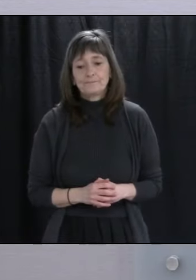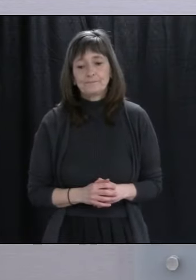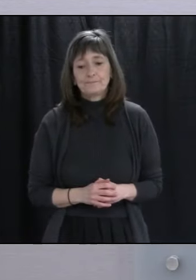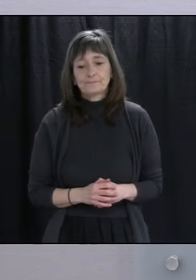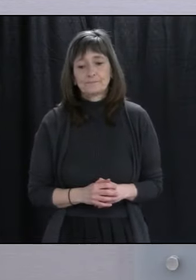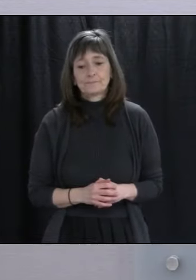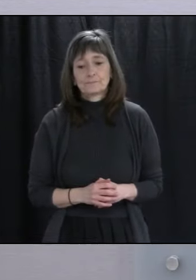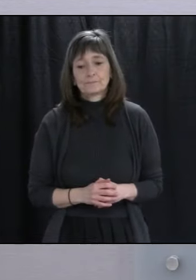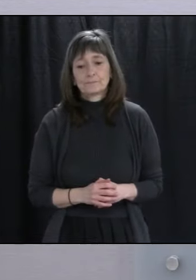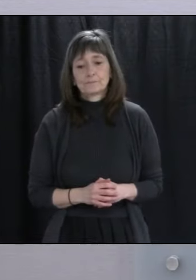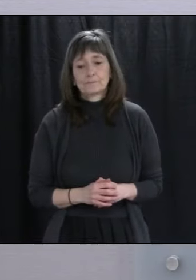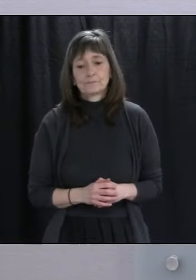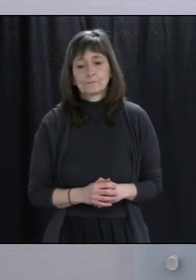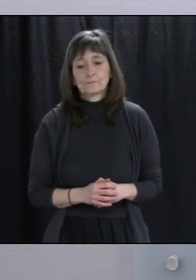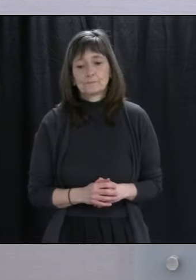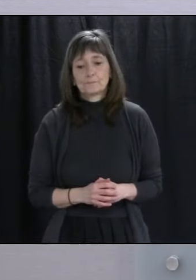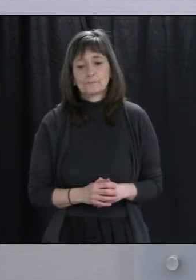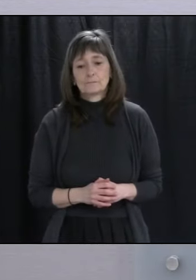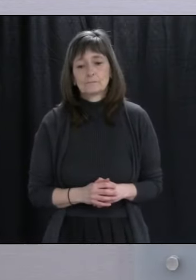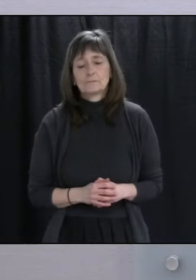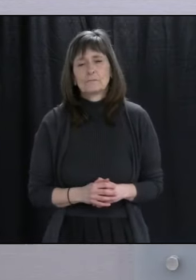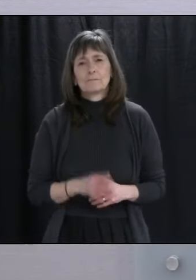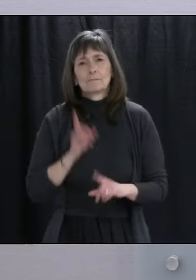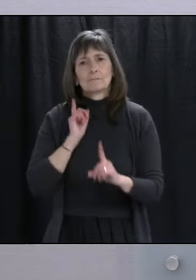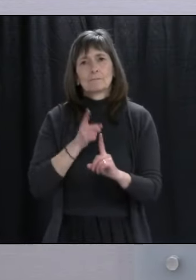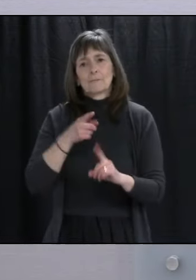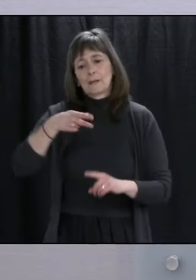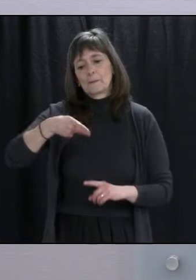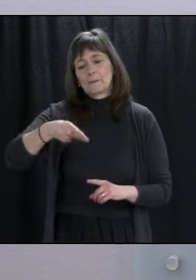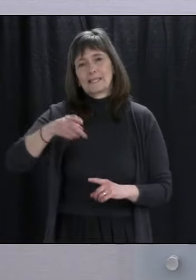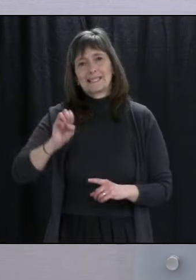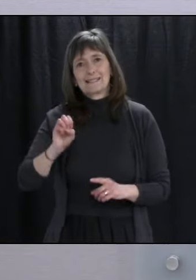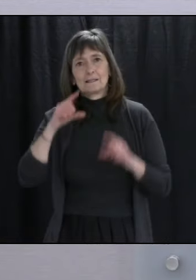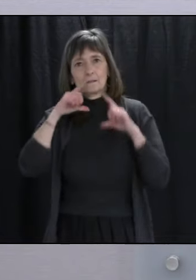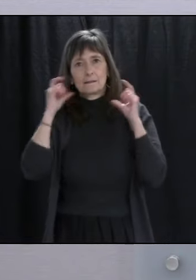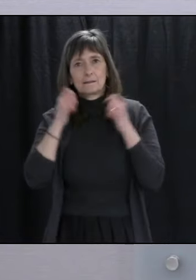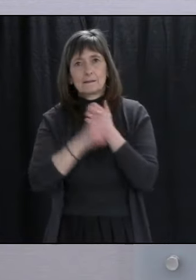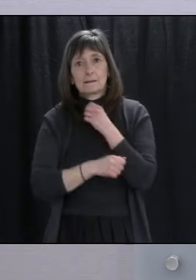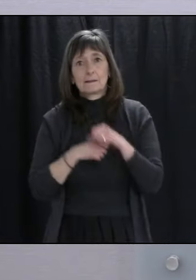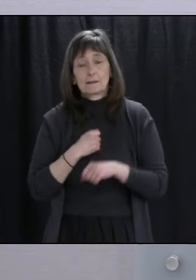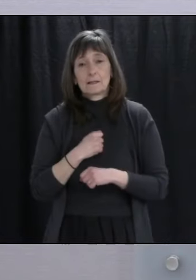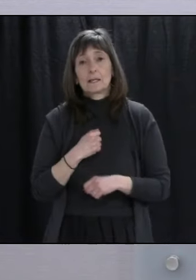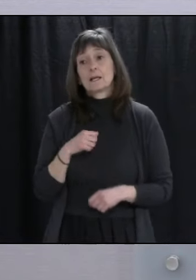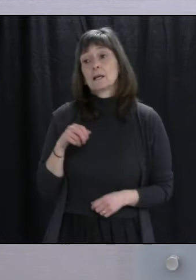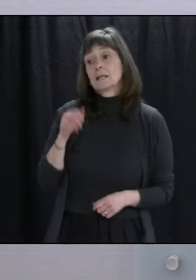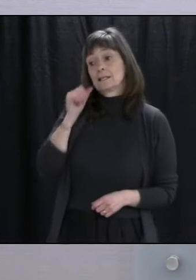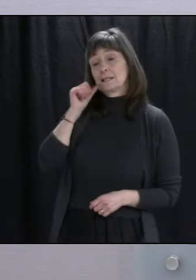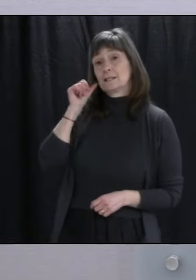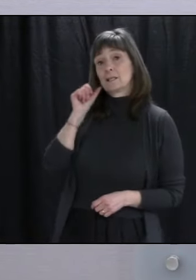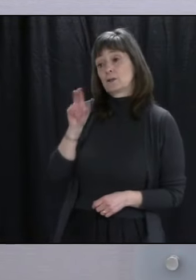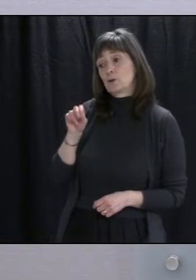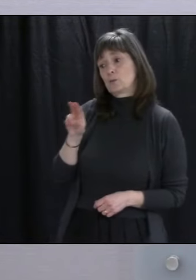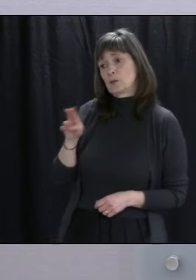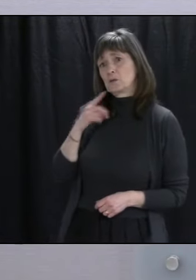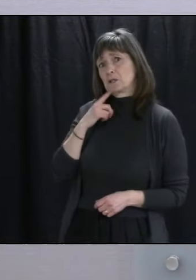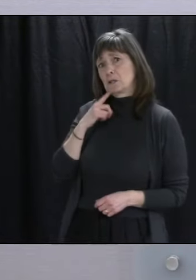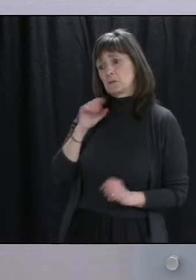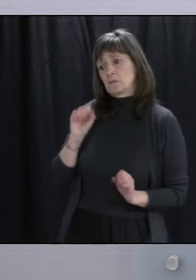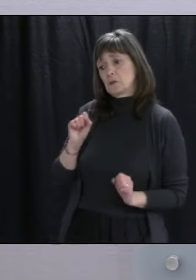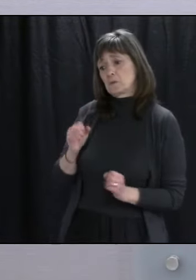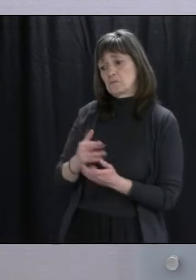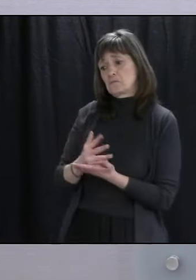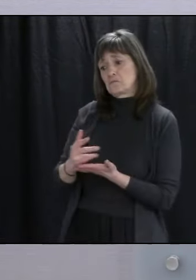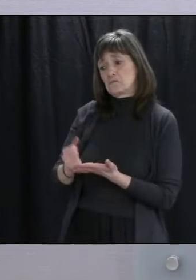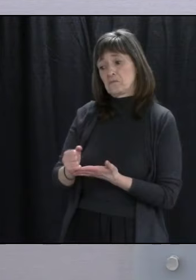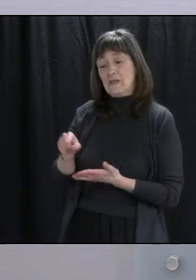Hi there. I have a question related to personal protective equipment. New Brunswick said yesterday they could run out of testing equipment